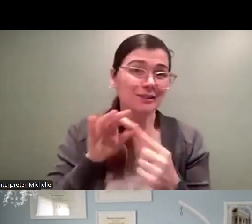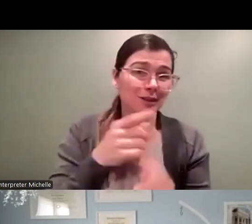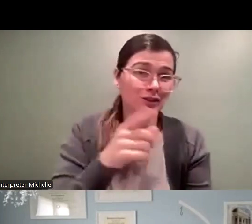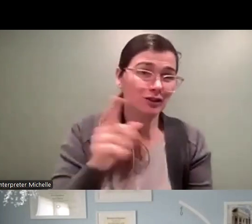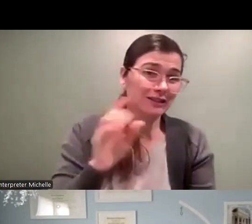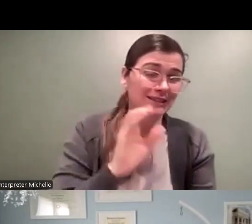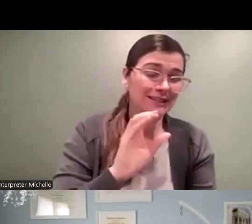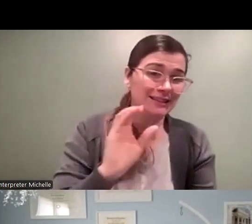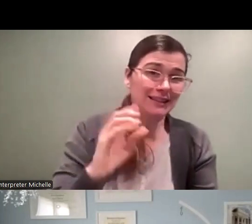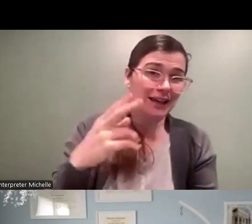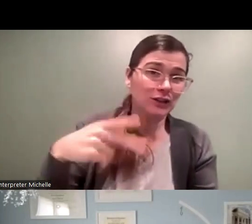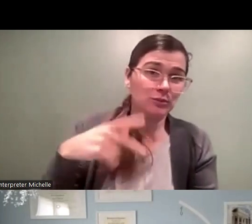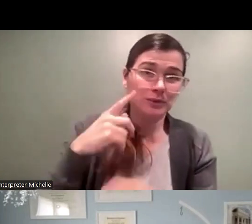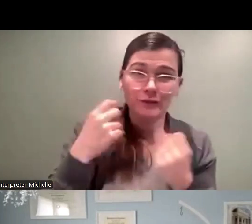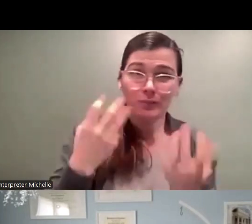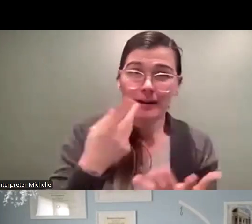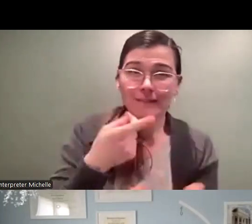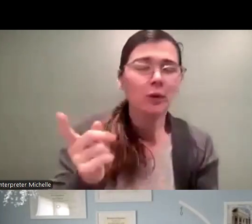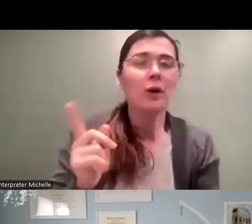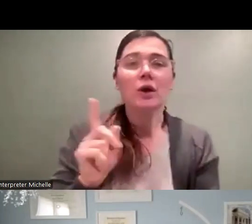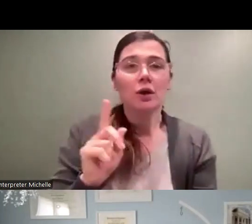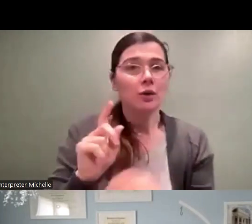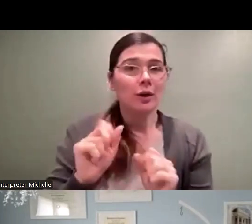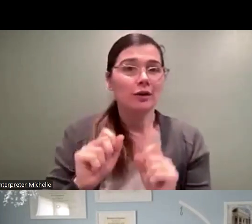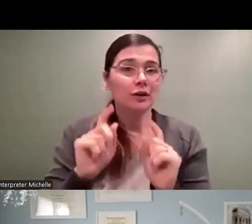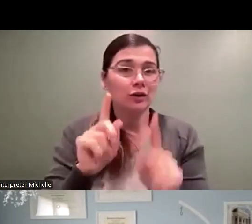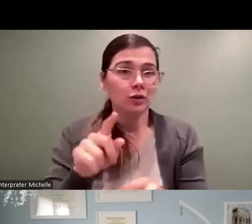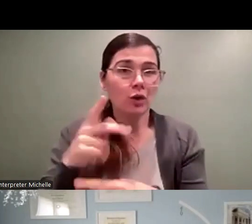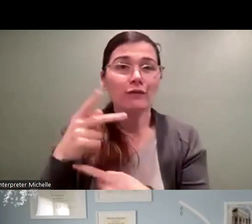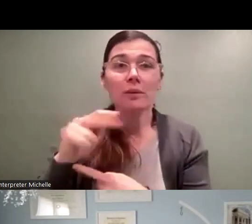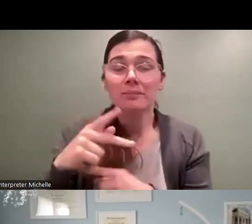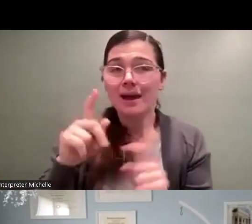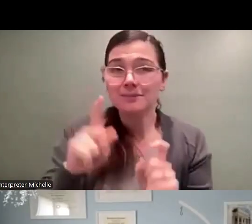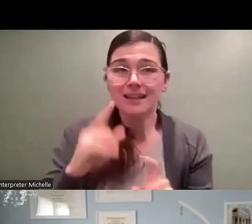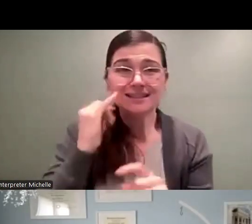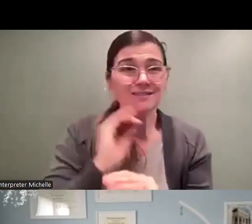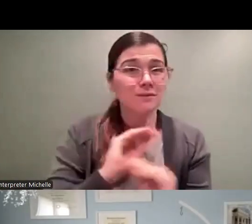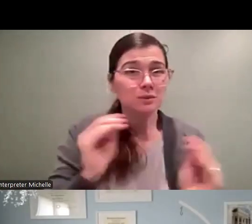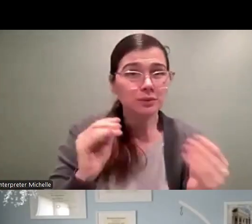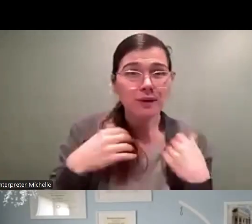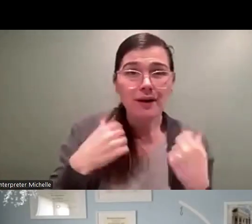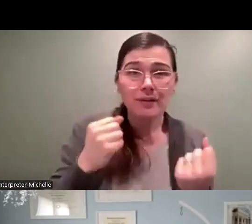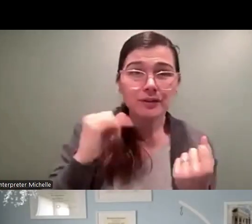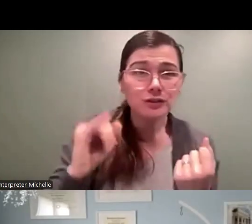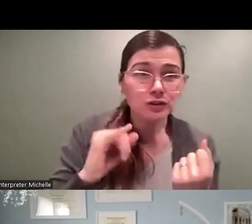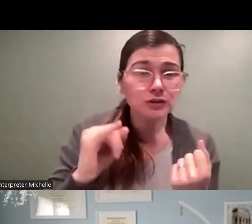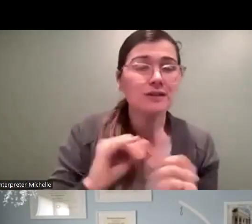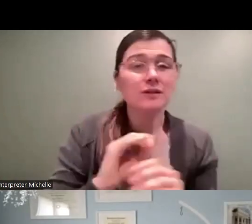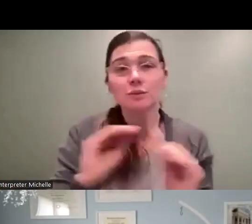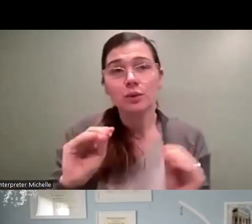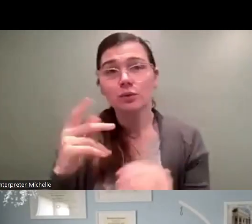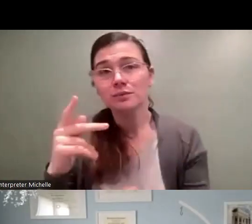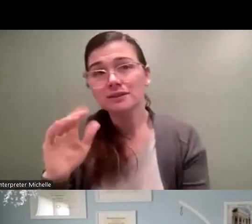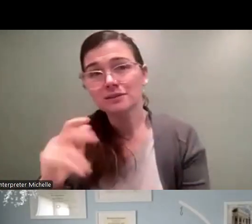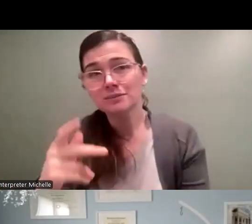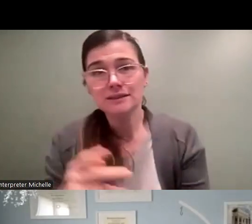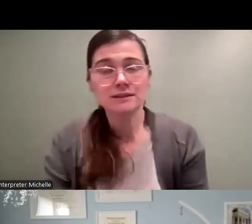you. Where can you go to get a pap test if you don't have health insurance or a primary care provider?